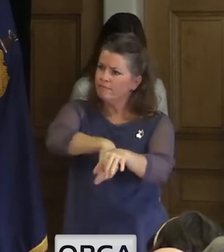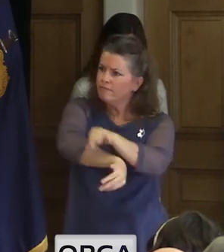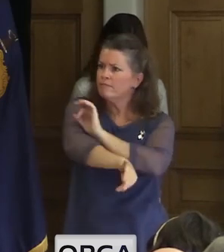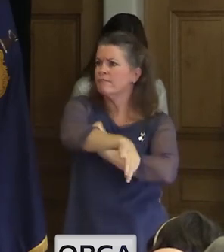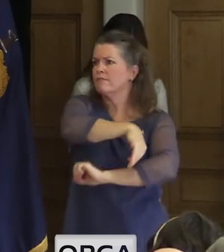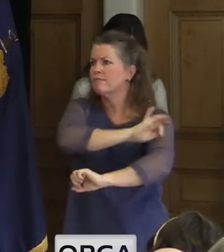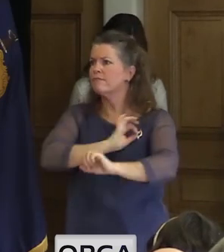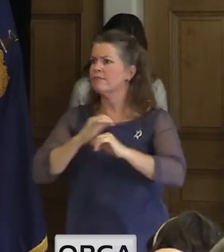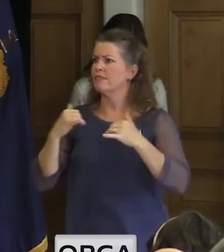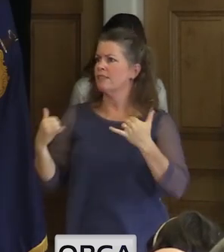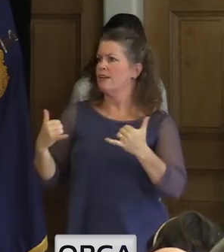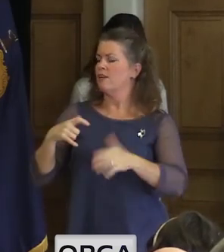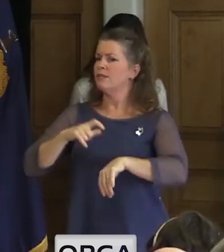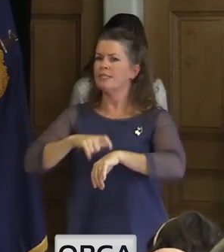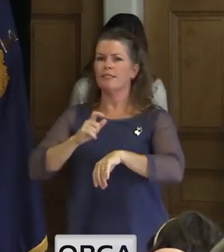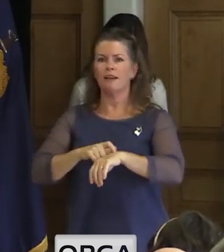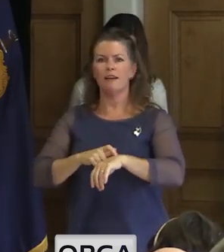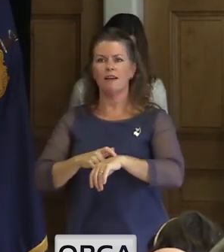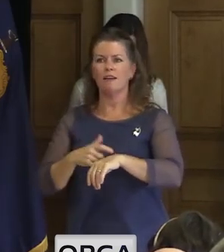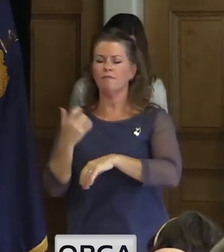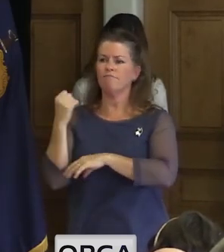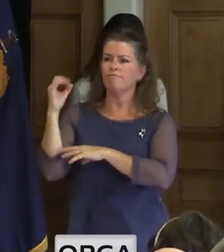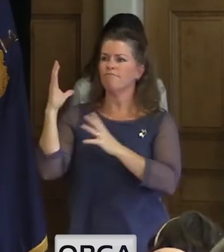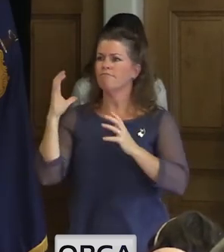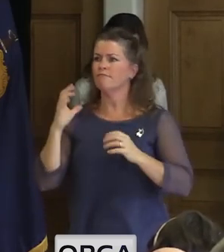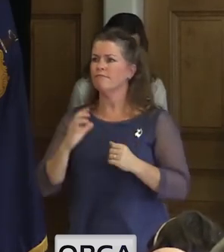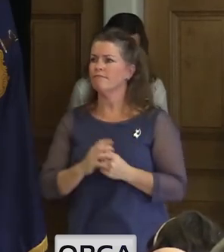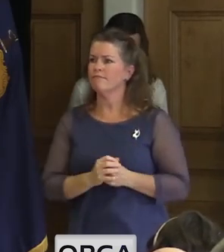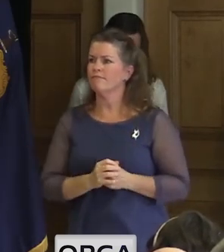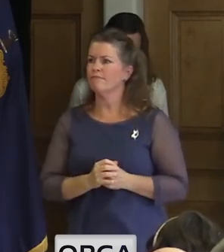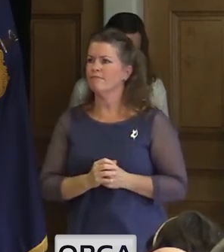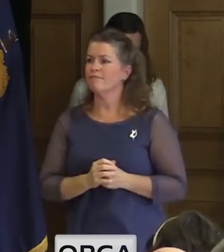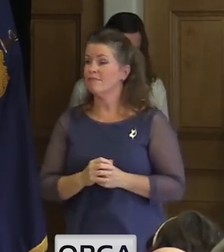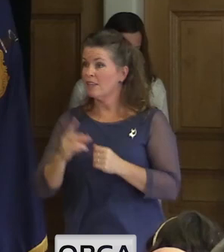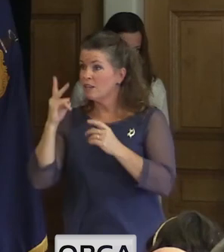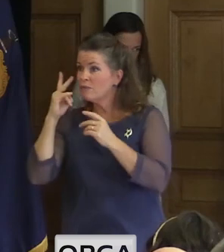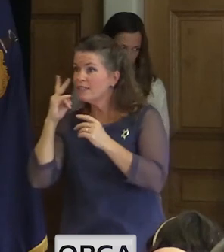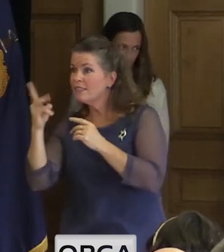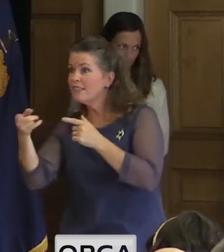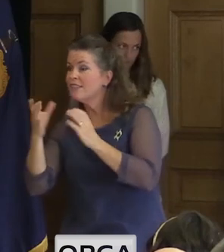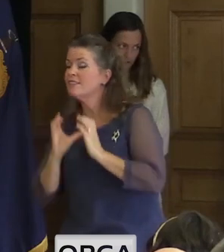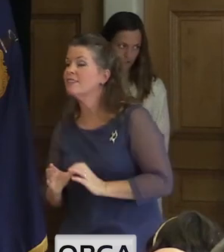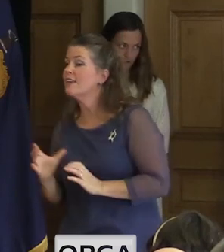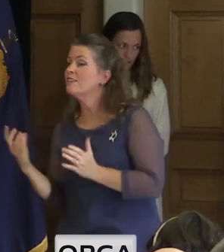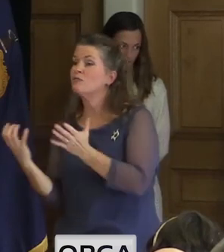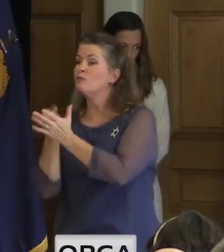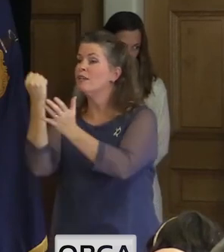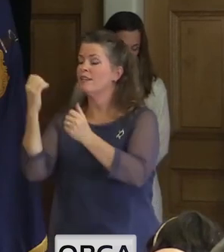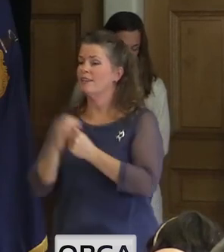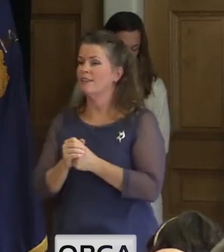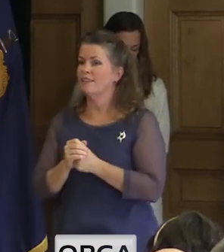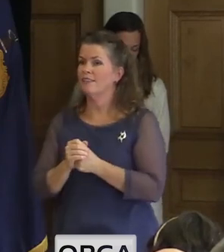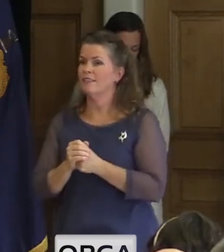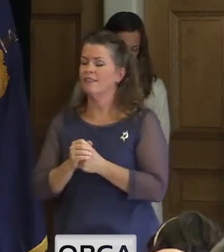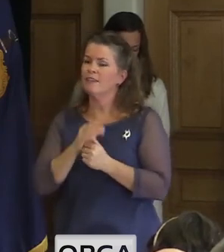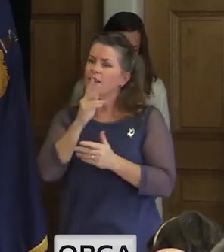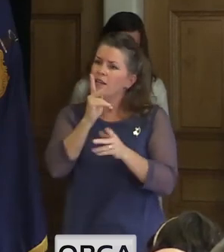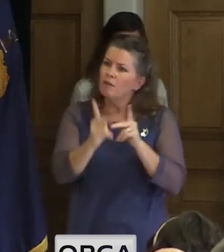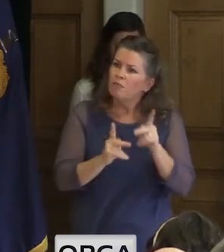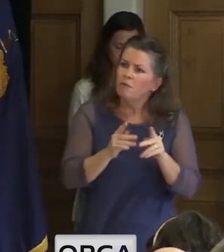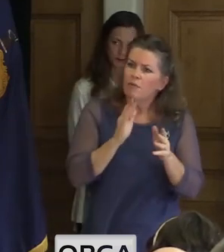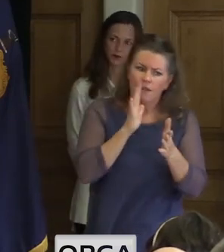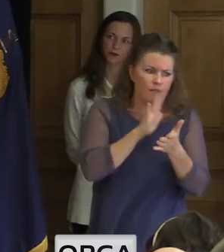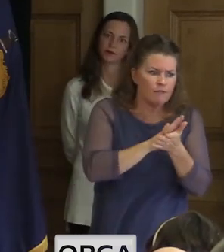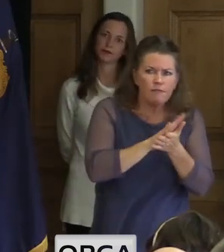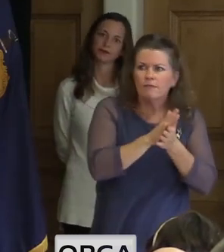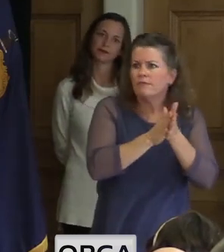they had to get involved. We're seeing great candidates running and winning. And we're seeing people who are getting actively involved in campaigns, knocking